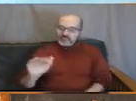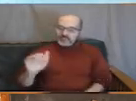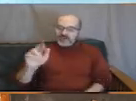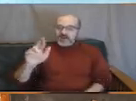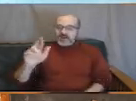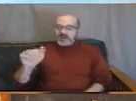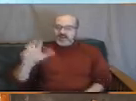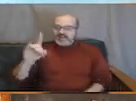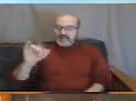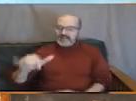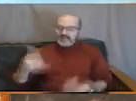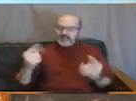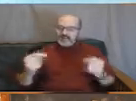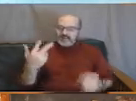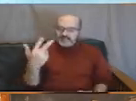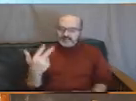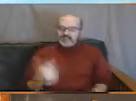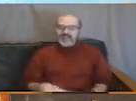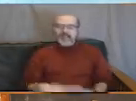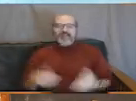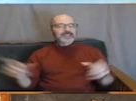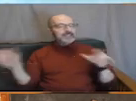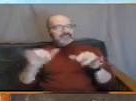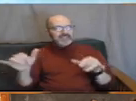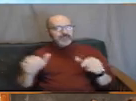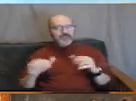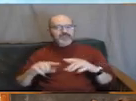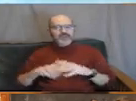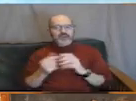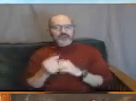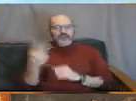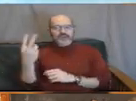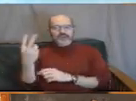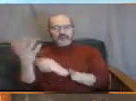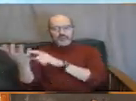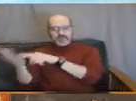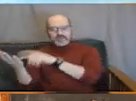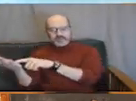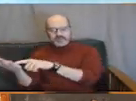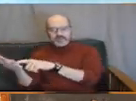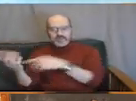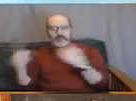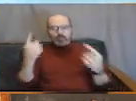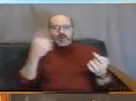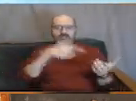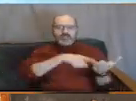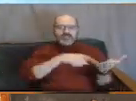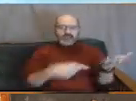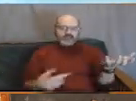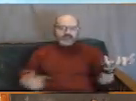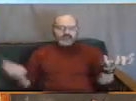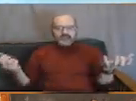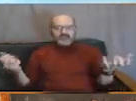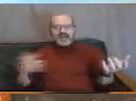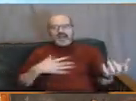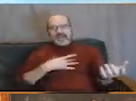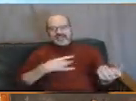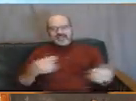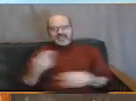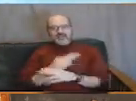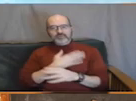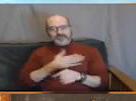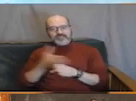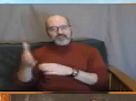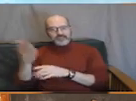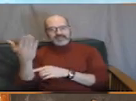let's grab three. Now, it's the same. I'm going to start with two in one hand, one in the other. I like to start in my